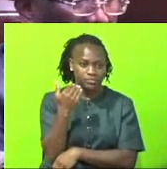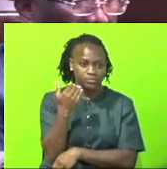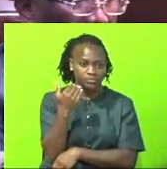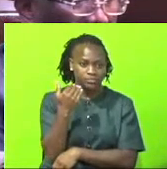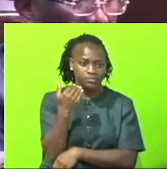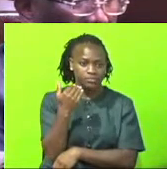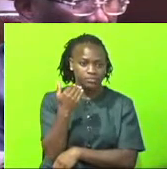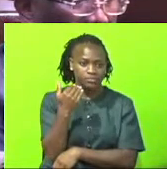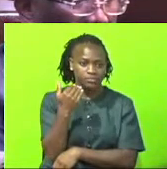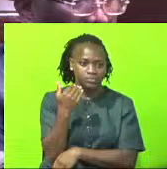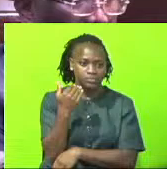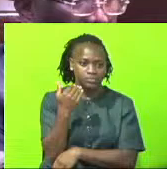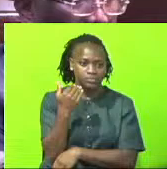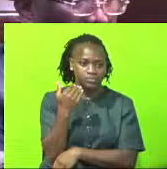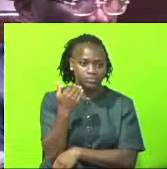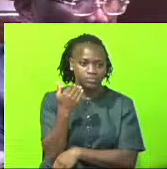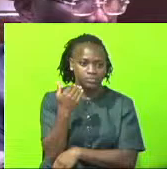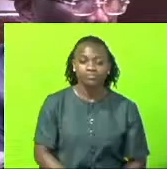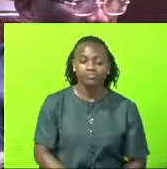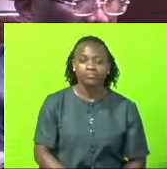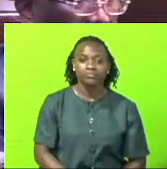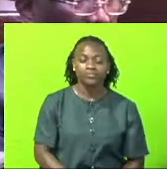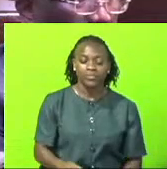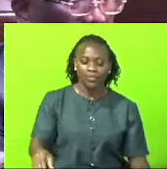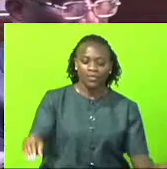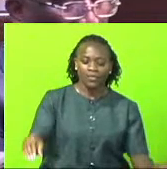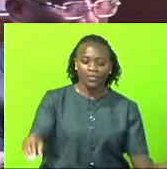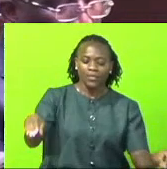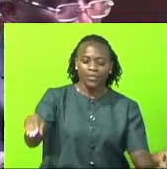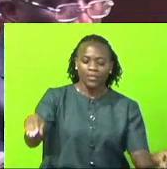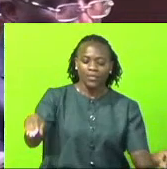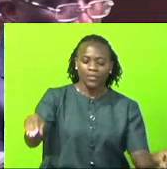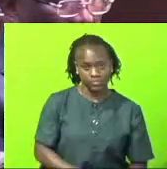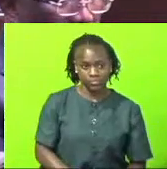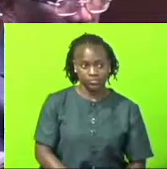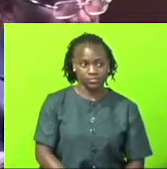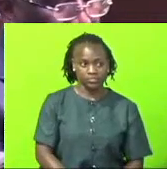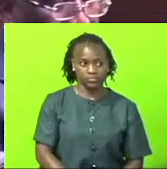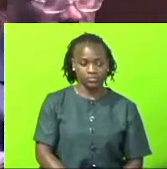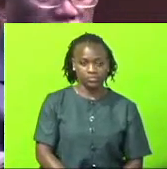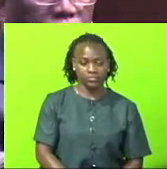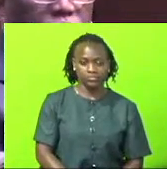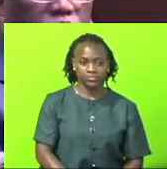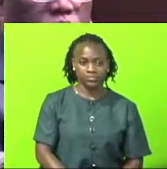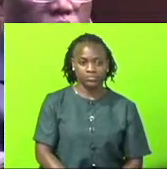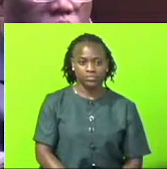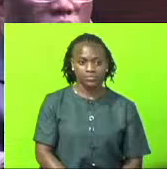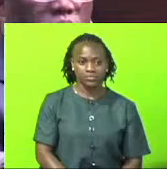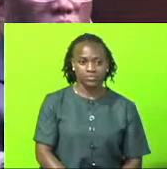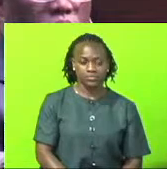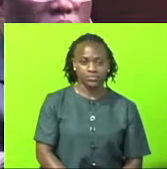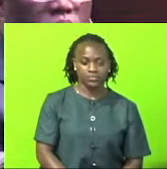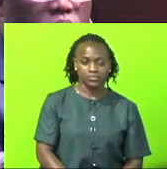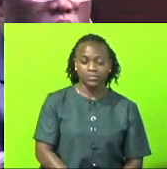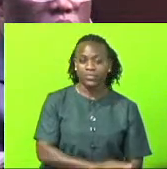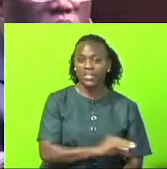had crossed carpet to the other side. And the